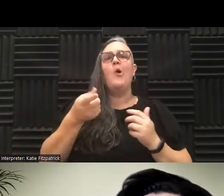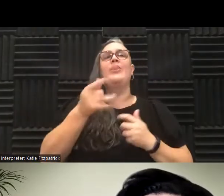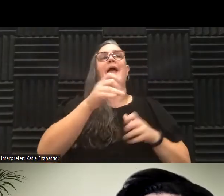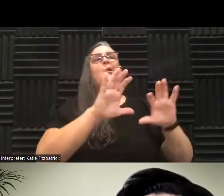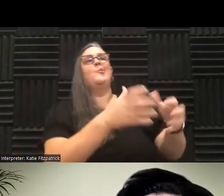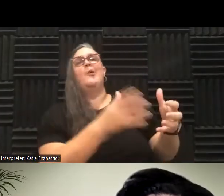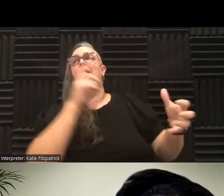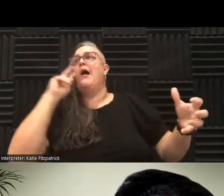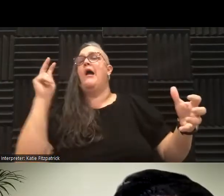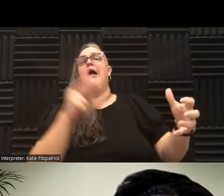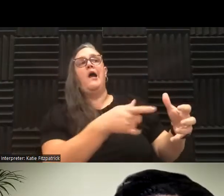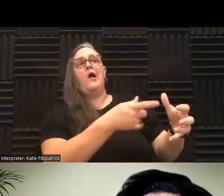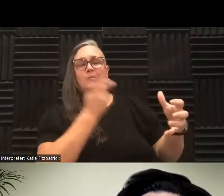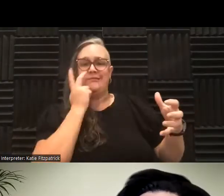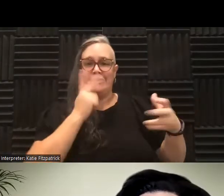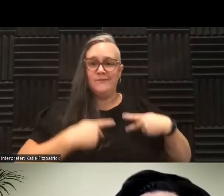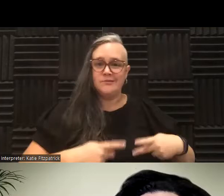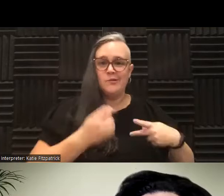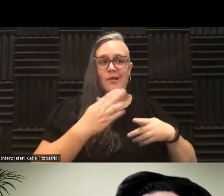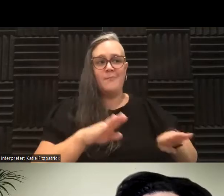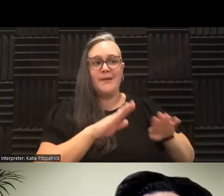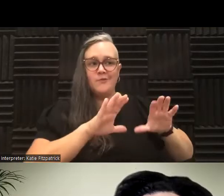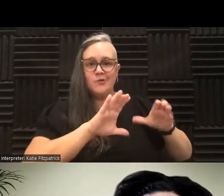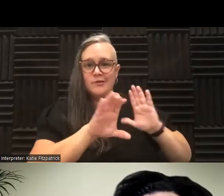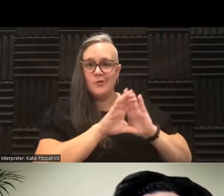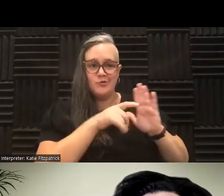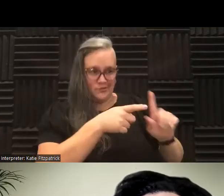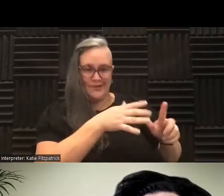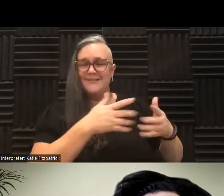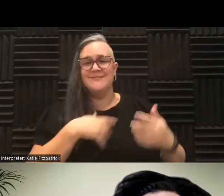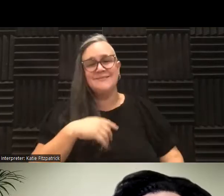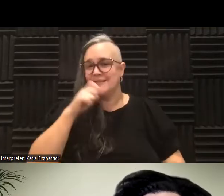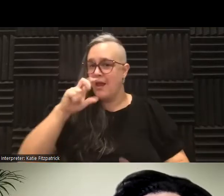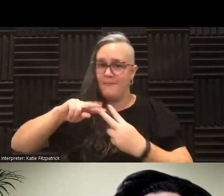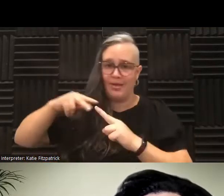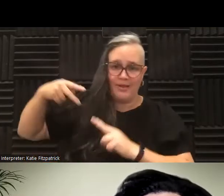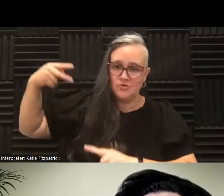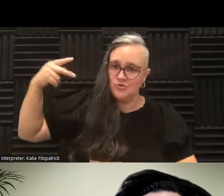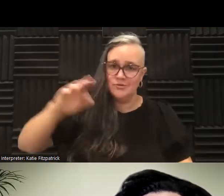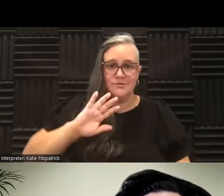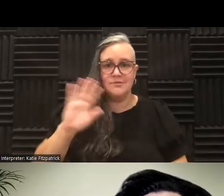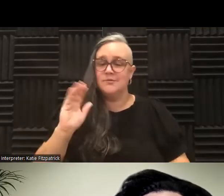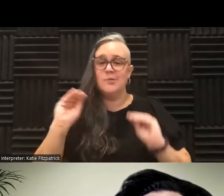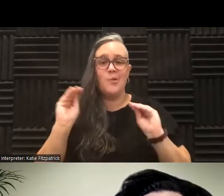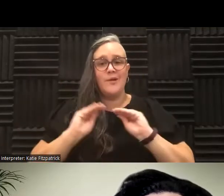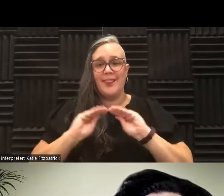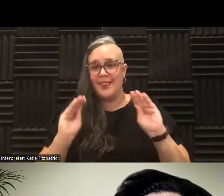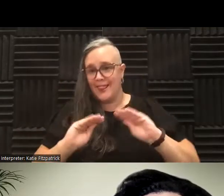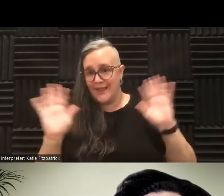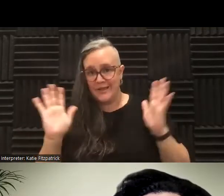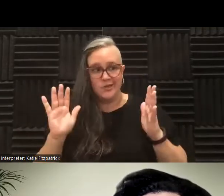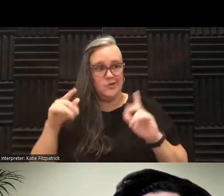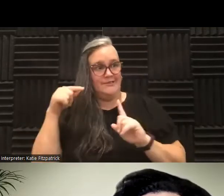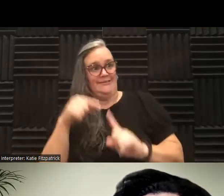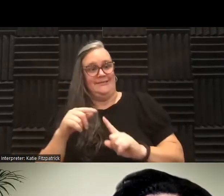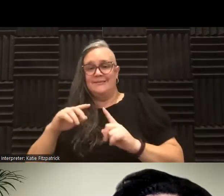and behavioral characteristics. Race is not biological. There's no clear definitive link between